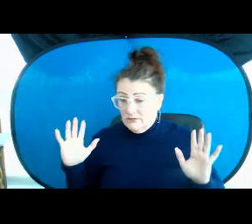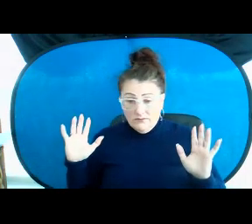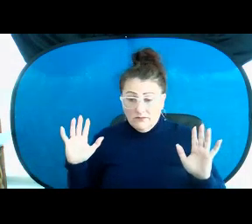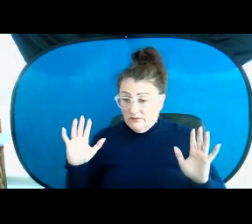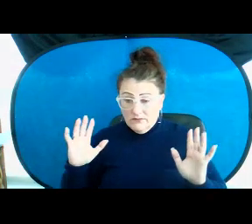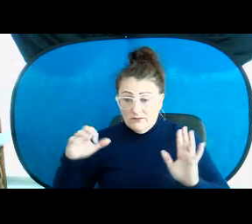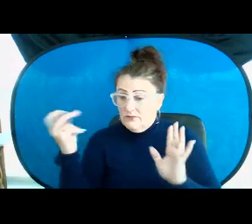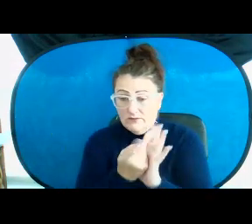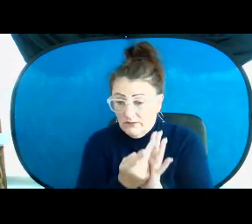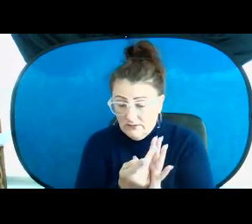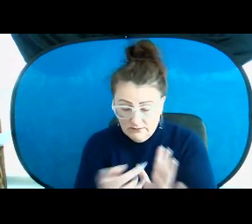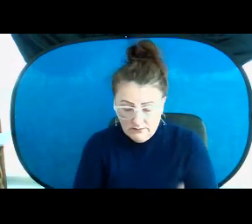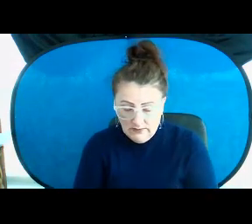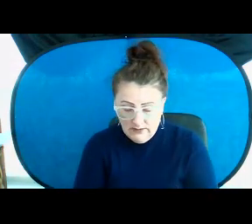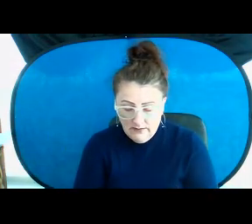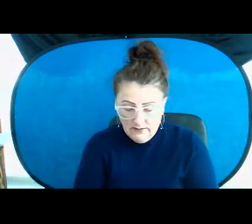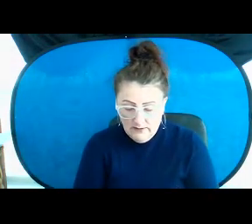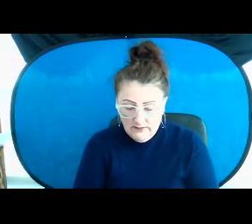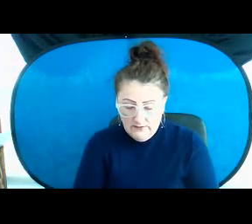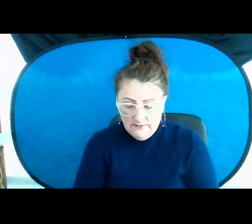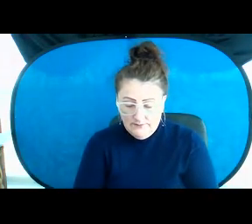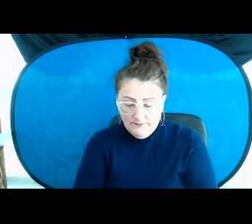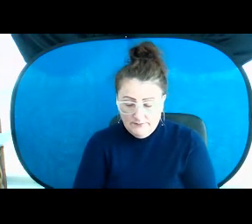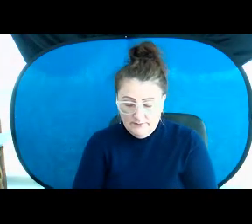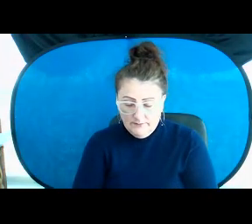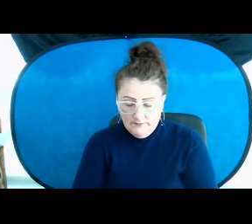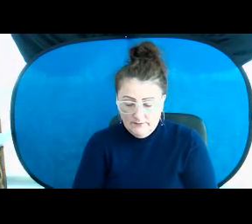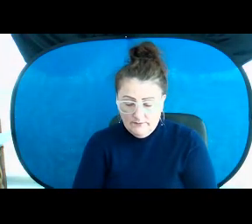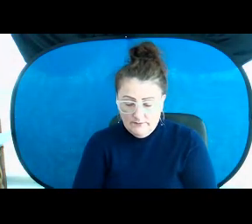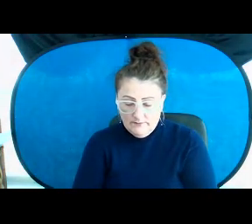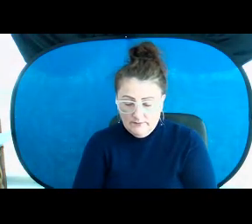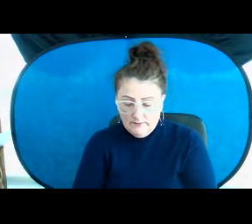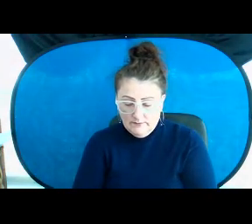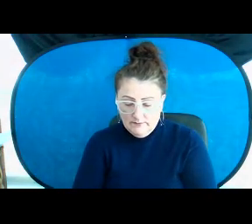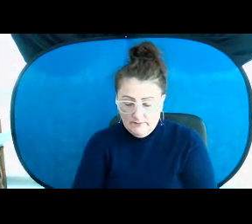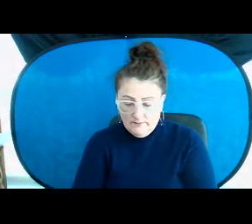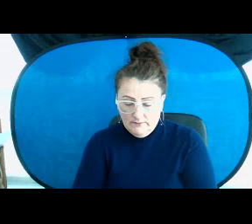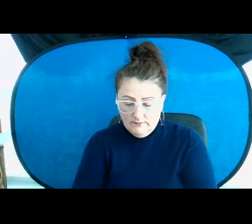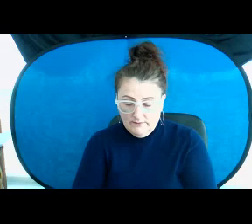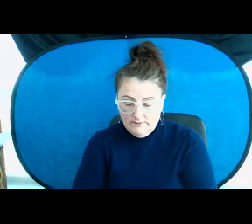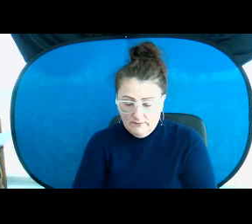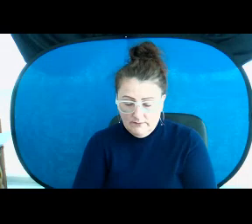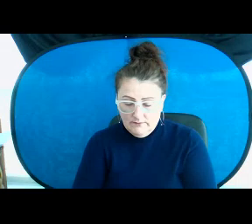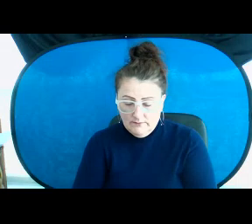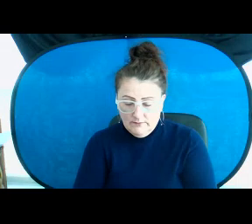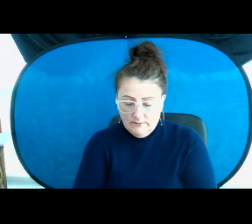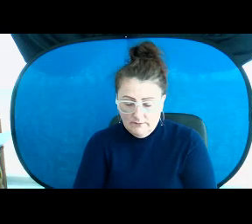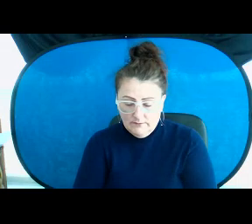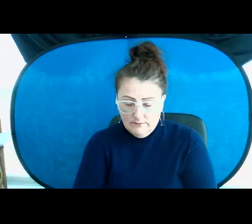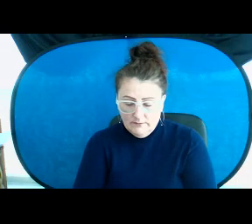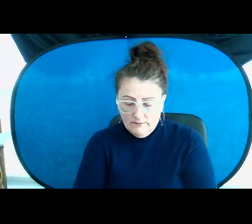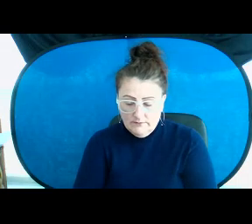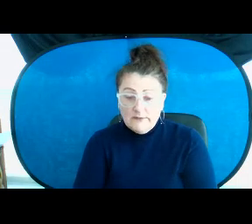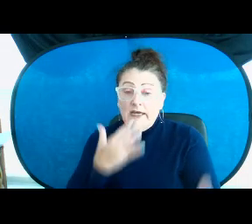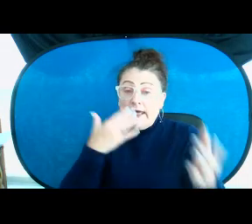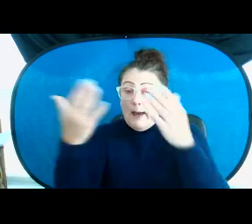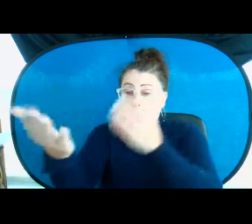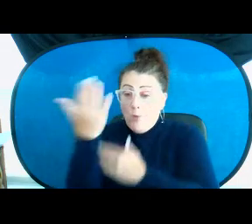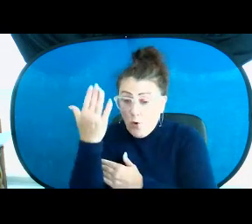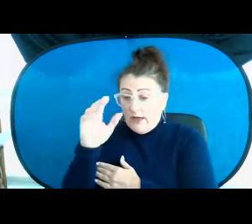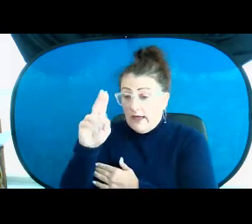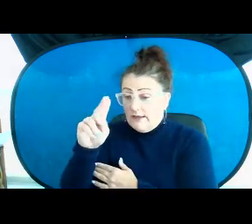Abstentions? Motion is approved. Moving on to tabs 108 and 109, Naveen. Good morning, Commissioners. Tabs 108